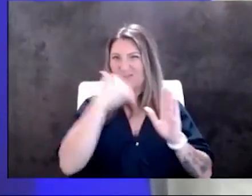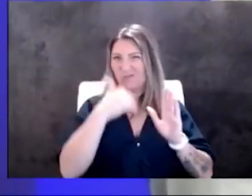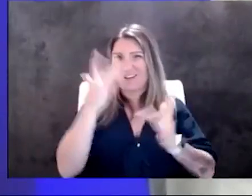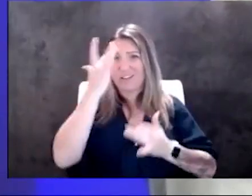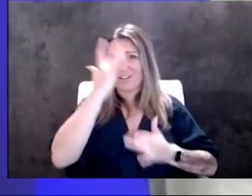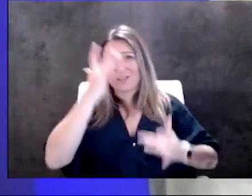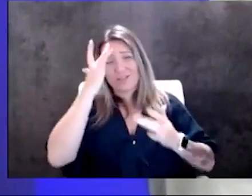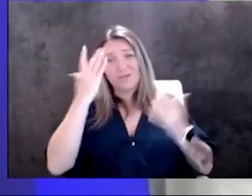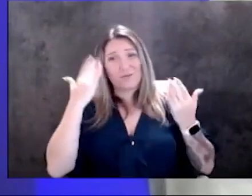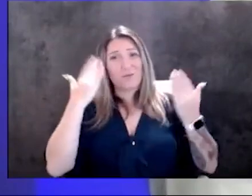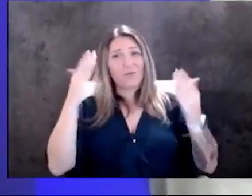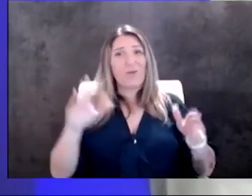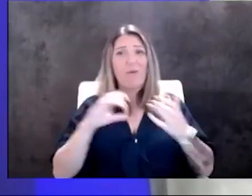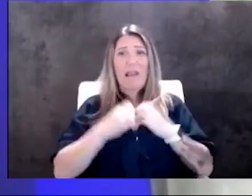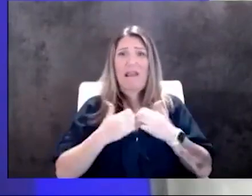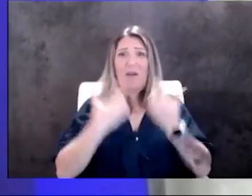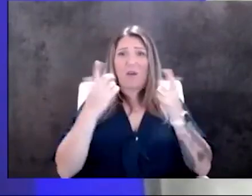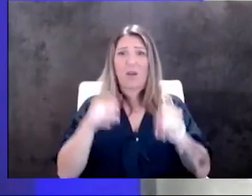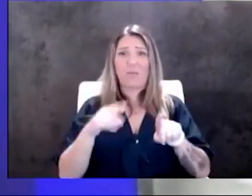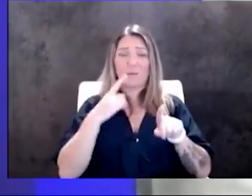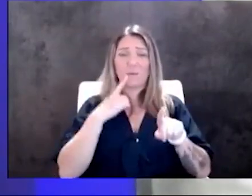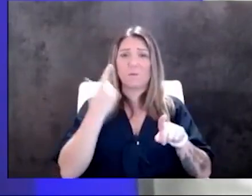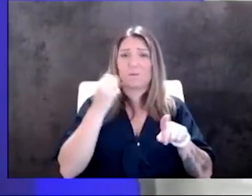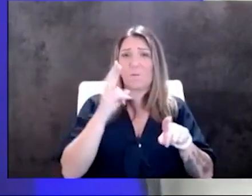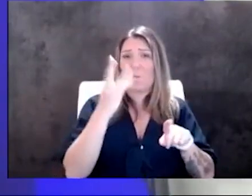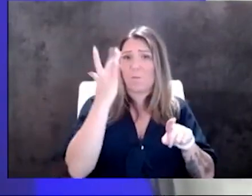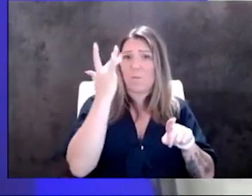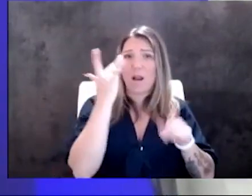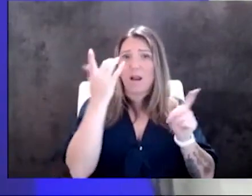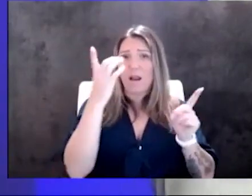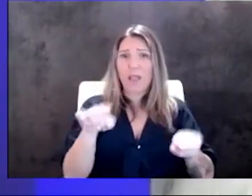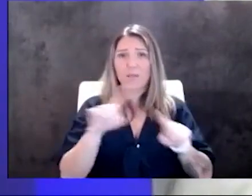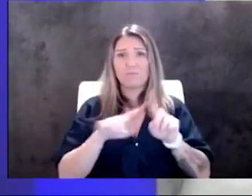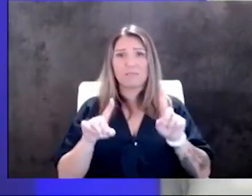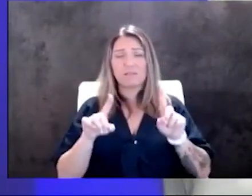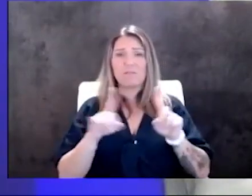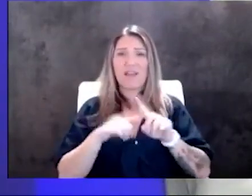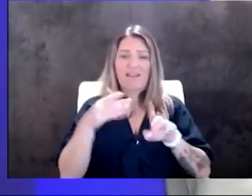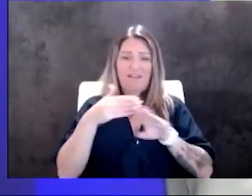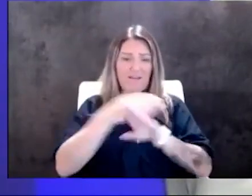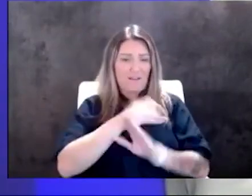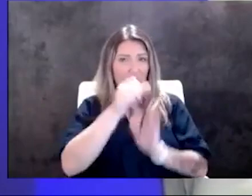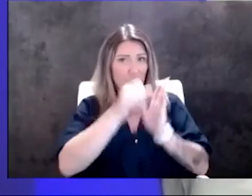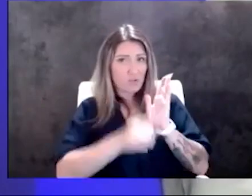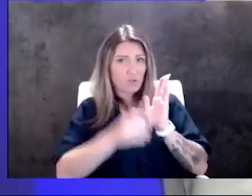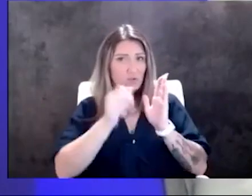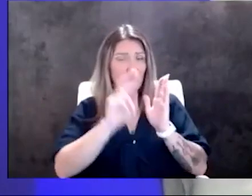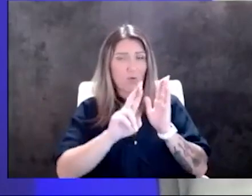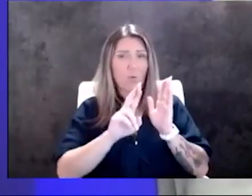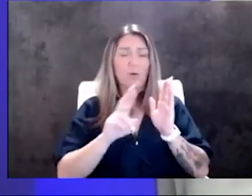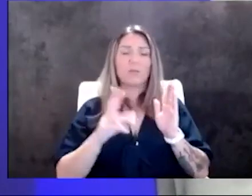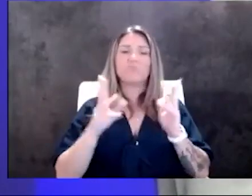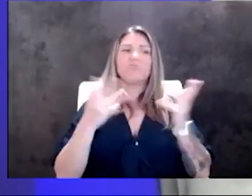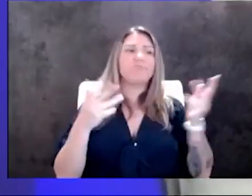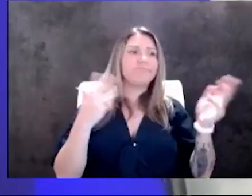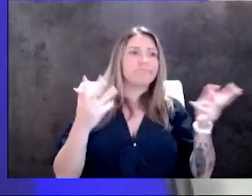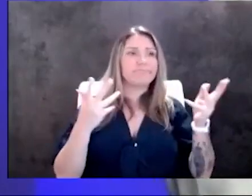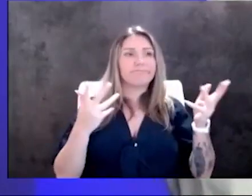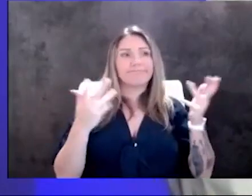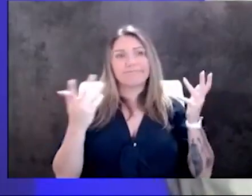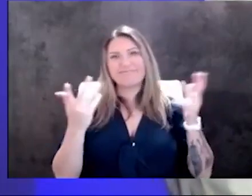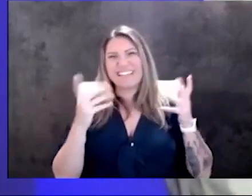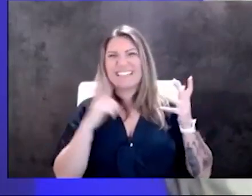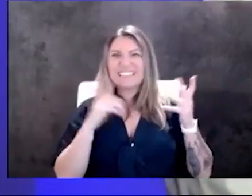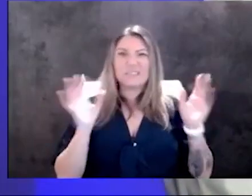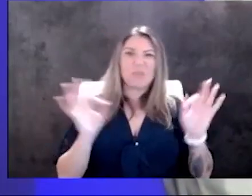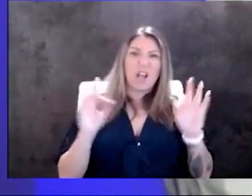exactly how it happens or why it occurs, but the story is usually after a surgery or after some sort of kind of, innocent type injury, people develop